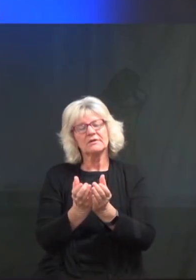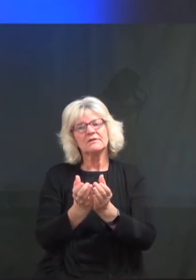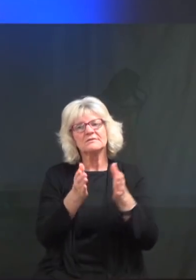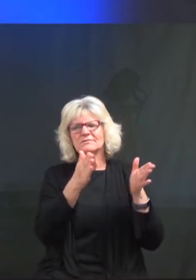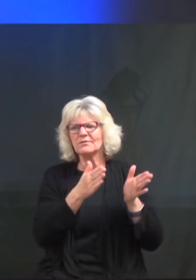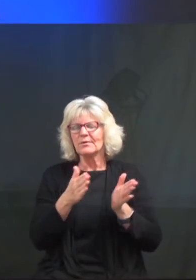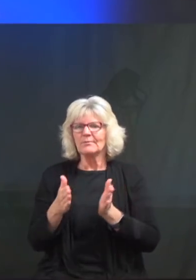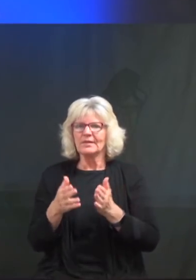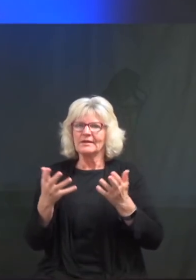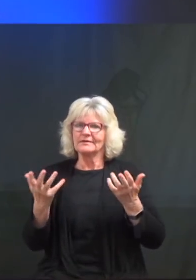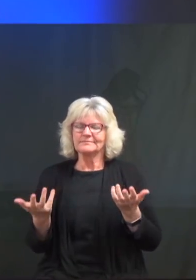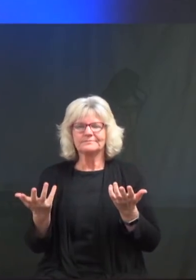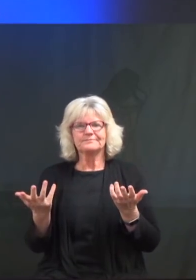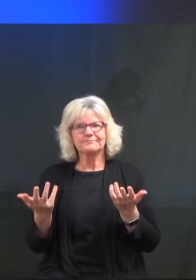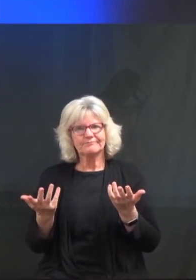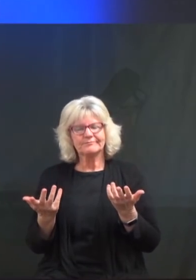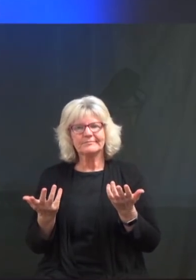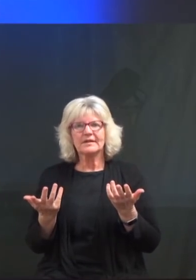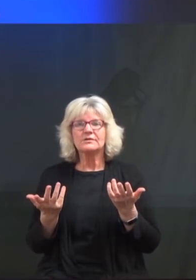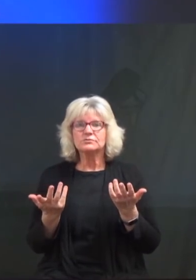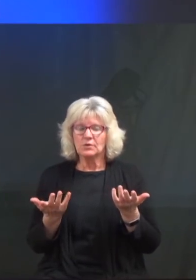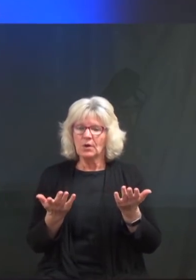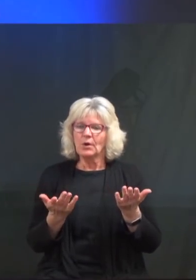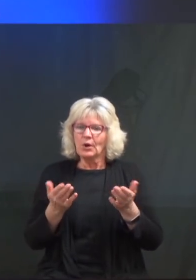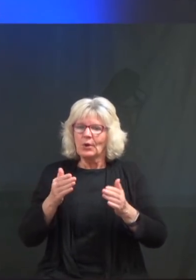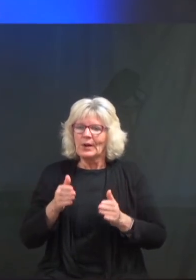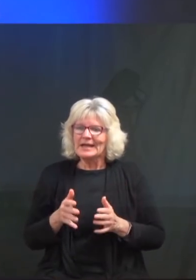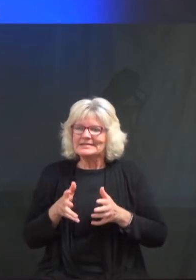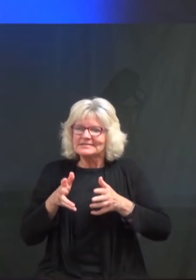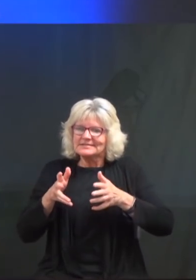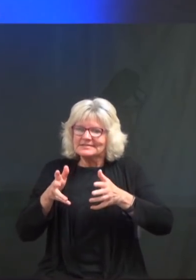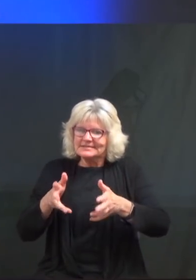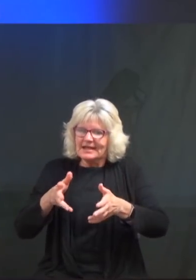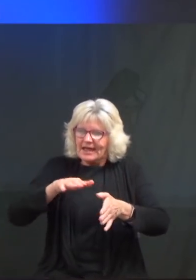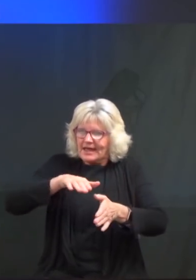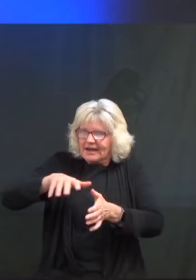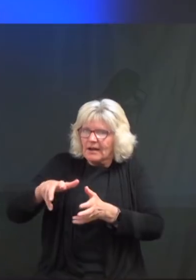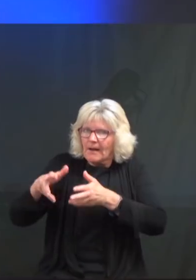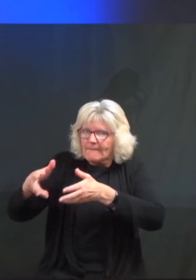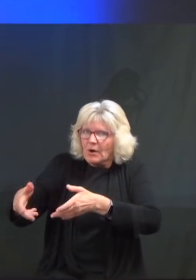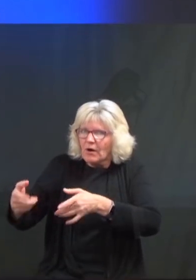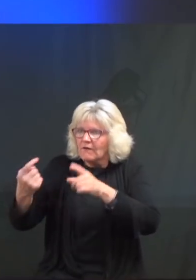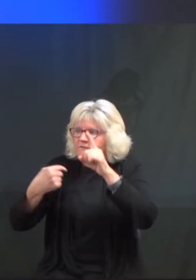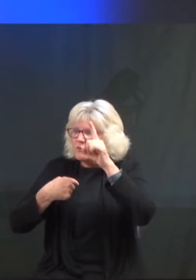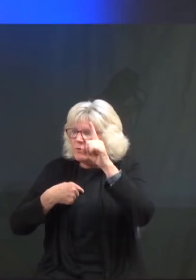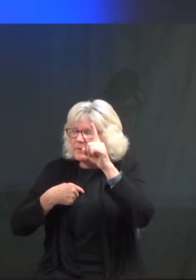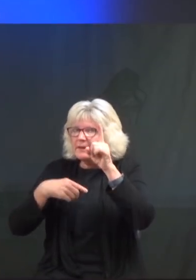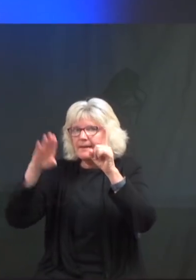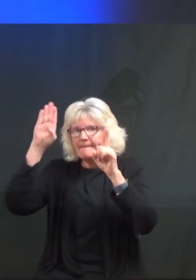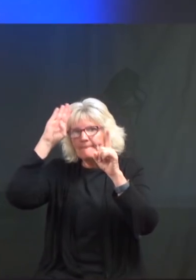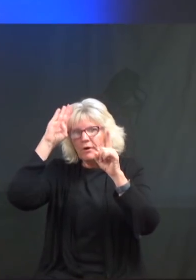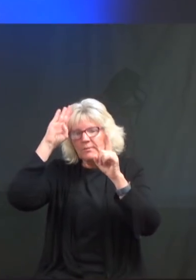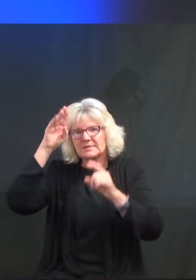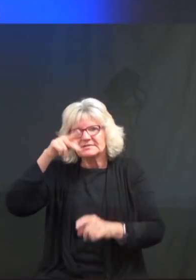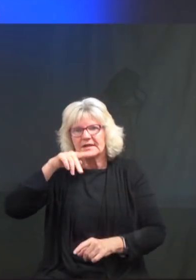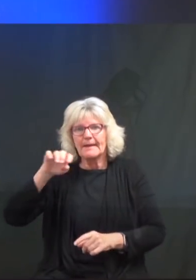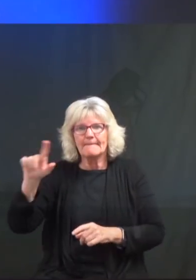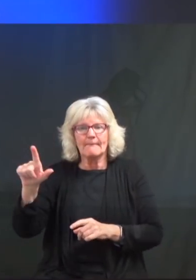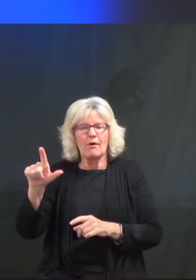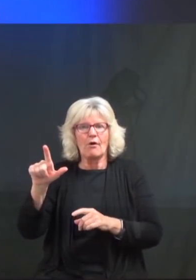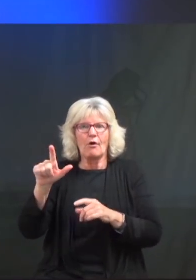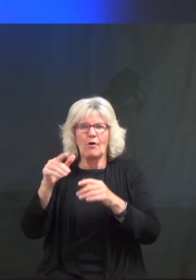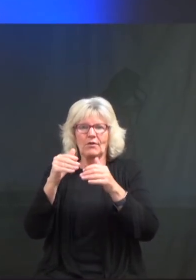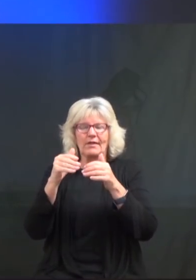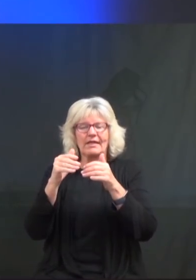was set apart for me Barnabas and Saul. The rest of the book of Acts kind